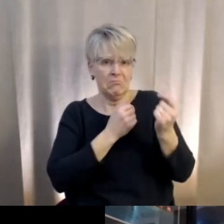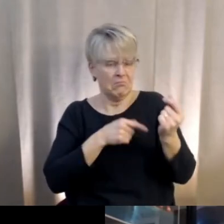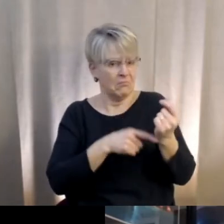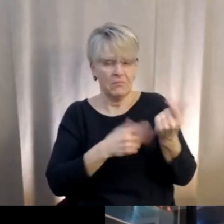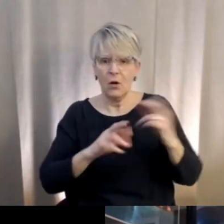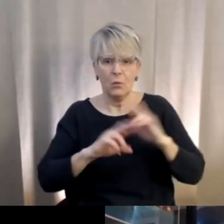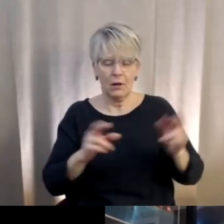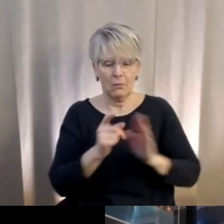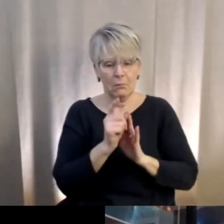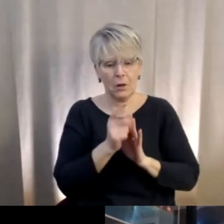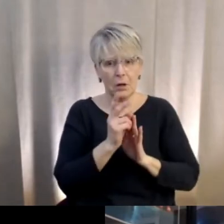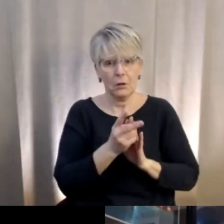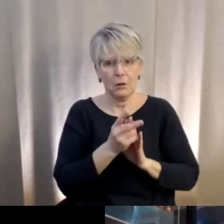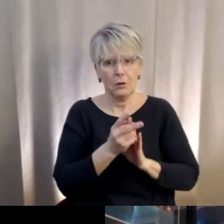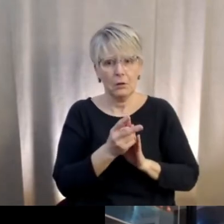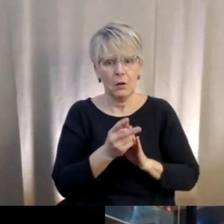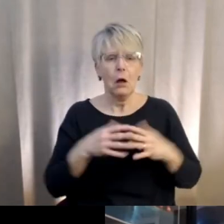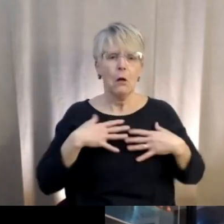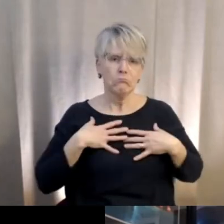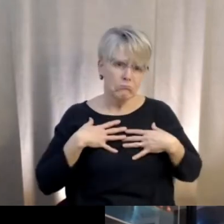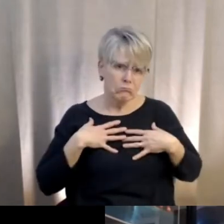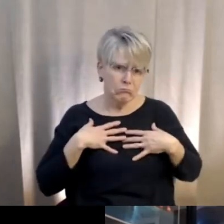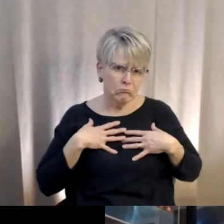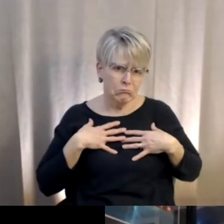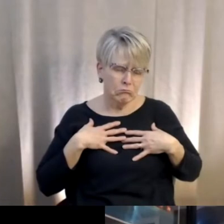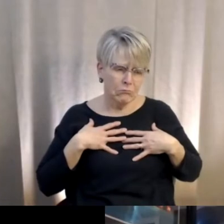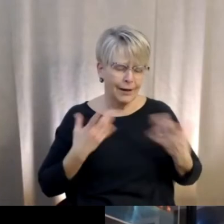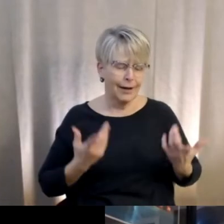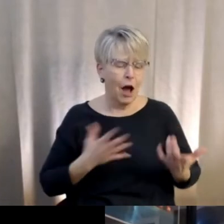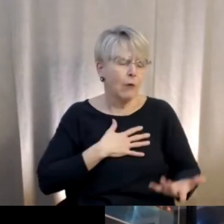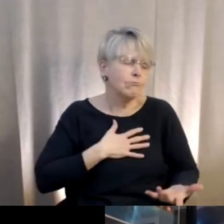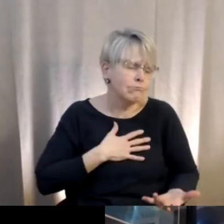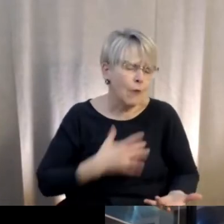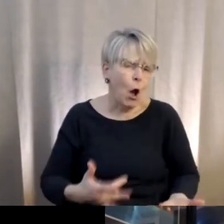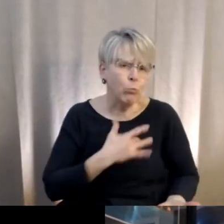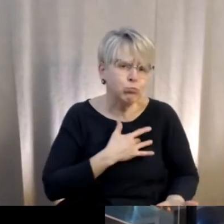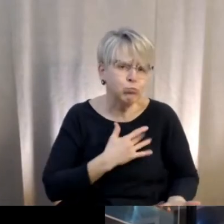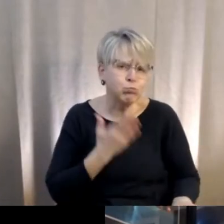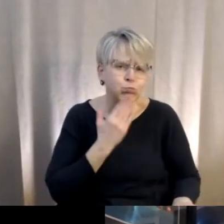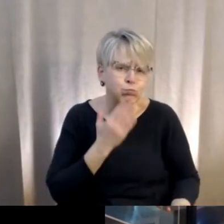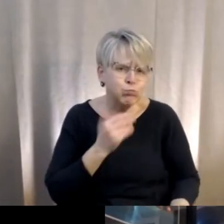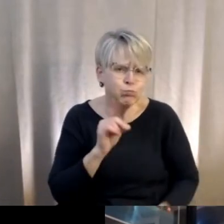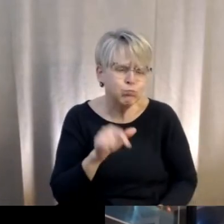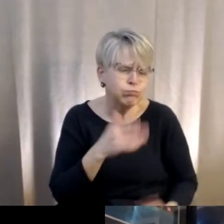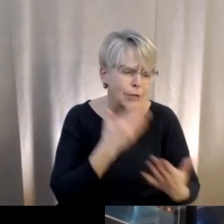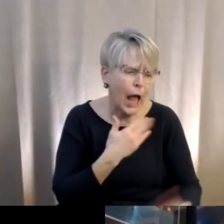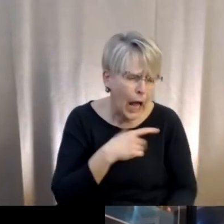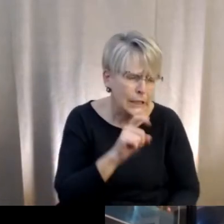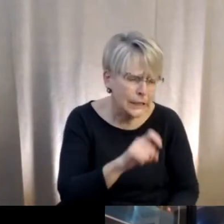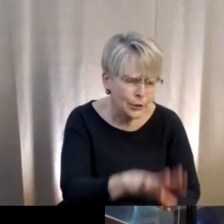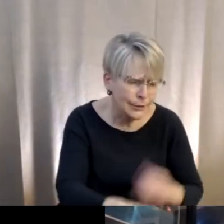within like a minute or two, I was like, oh, and I started like almost crying for a different reason, right? I'm like, you're the sweetest guy ever. Thank you. I needed